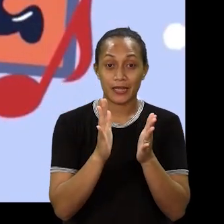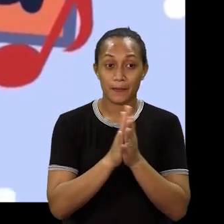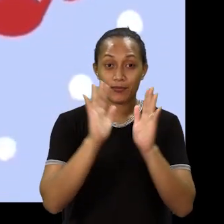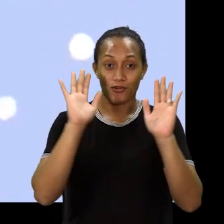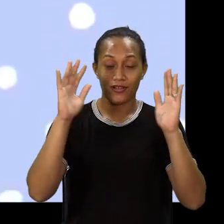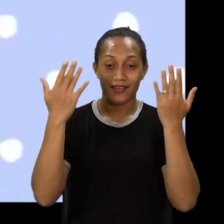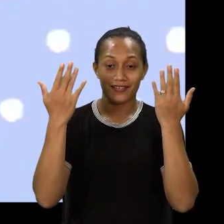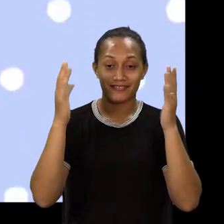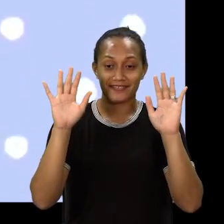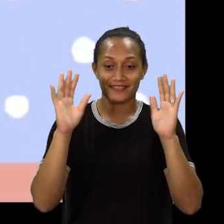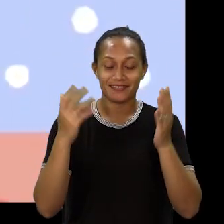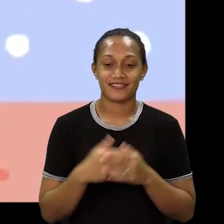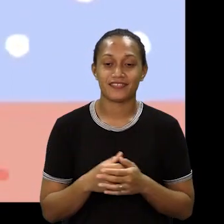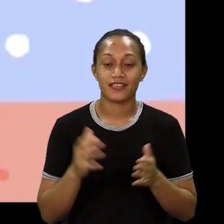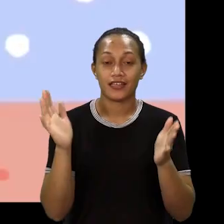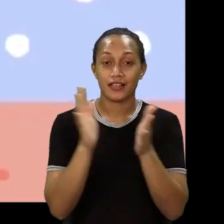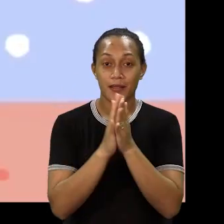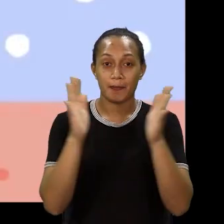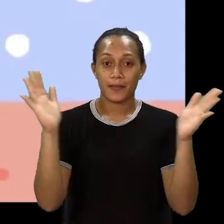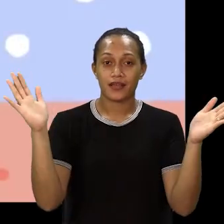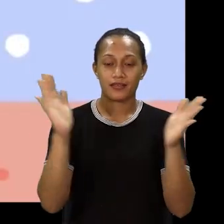Get ready to clap your hands.